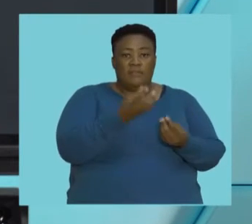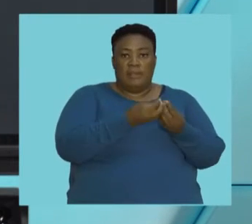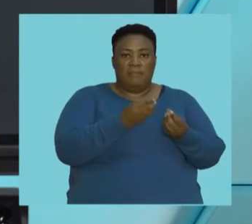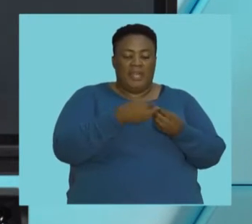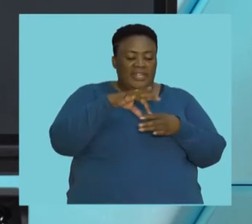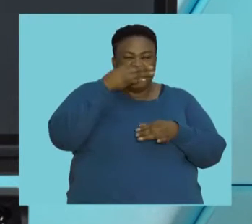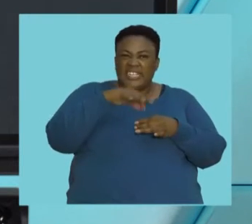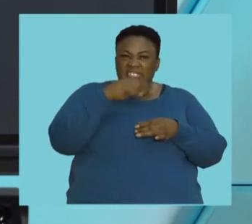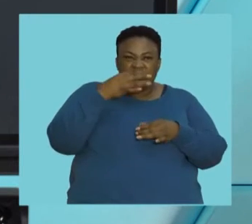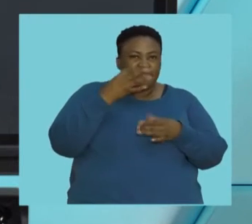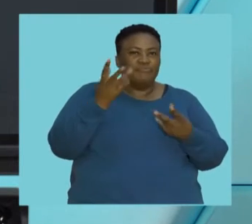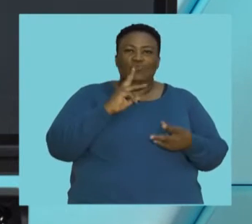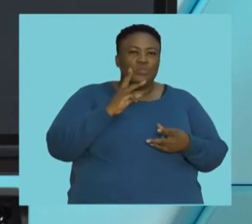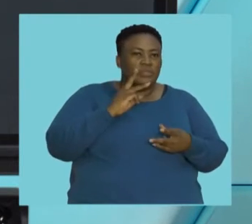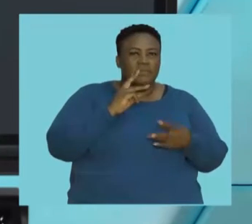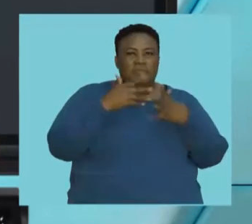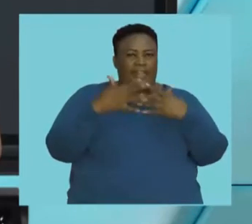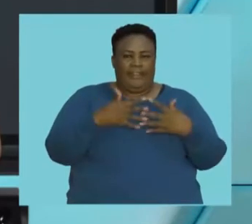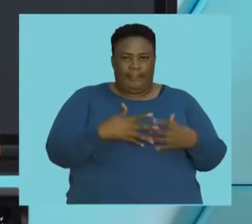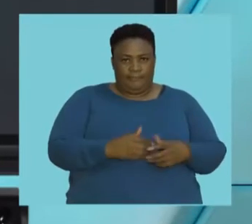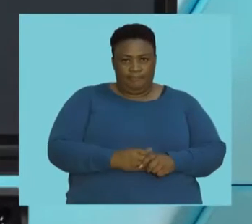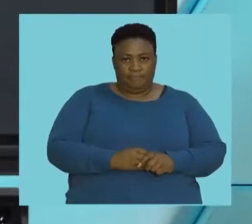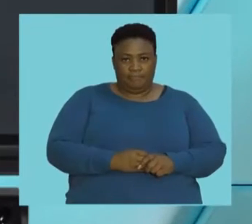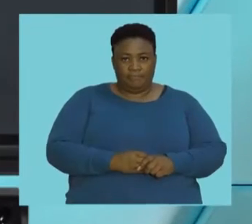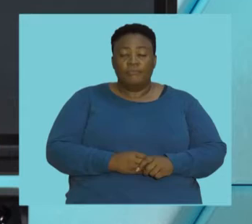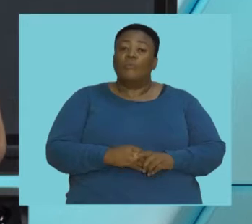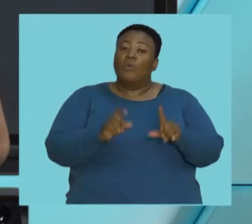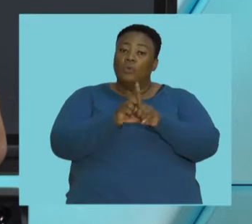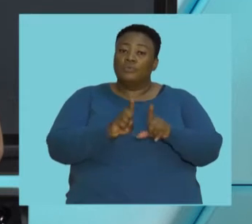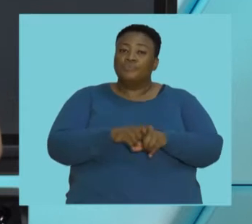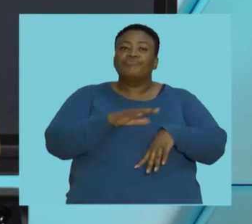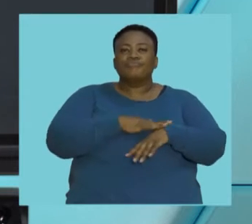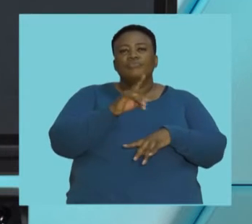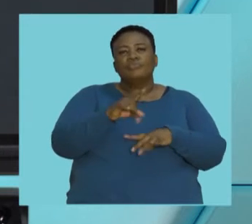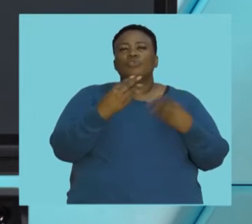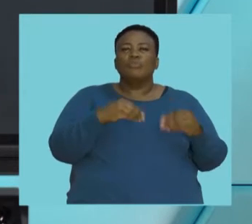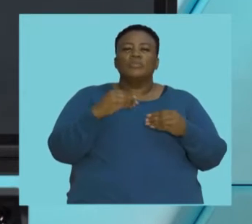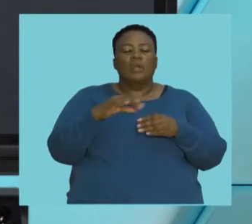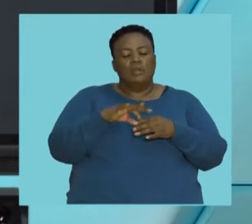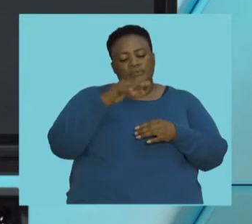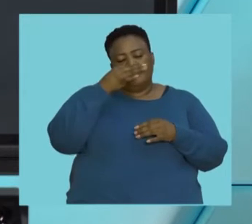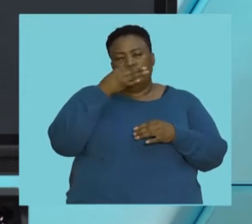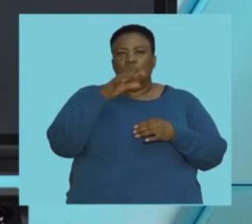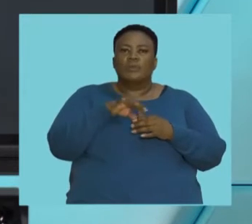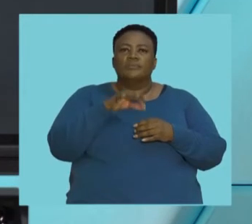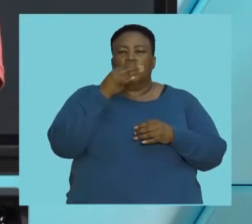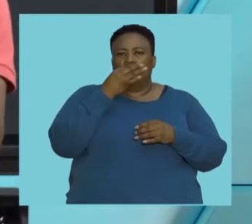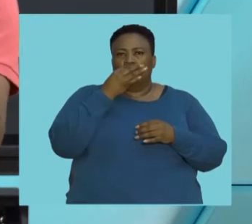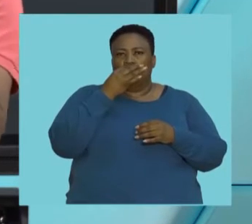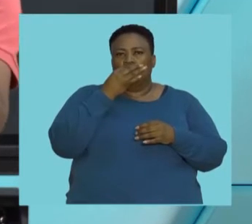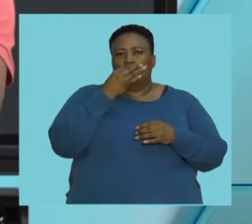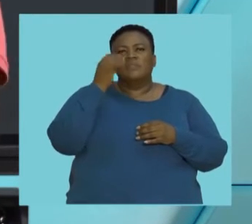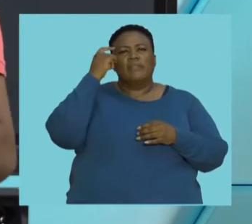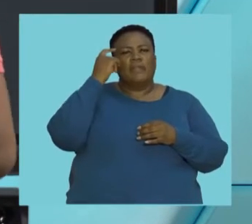this session. Grab on a snack and let's look at that. But also, while you're snacking on that, think of what went into that to ensure